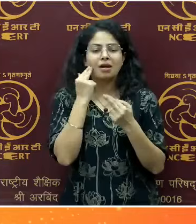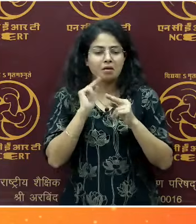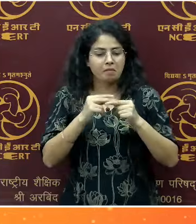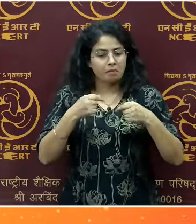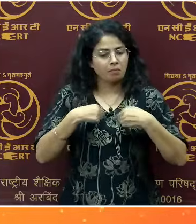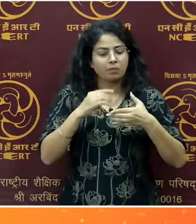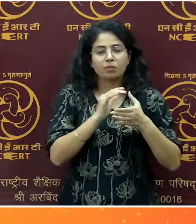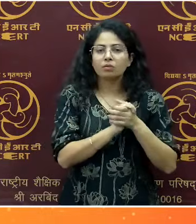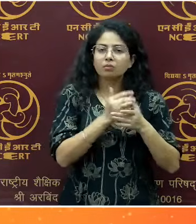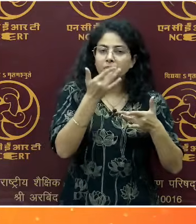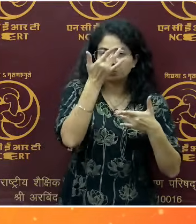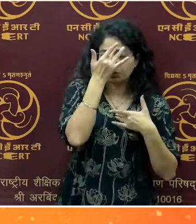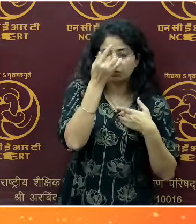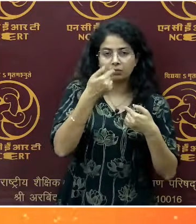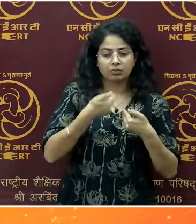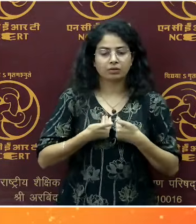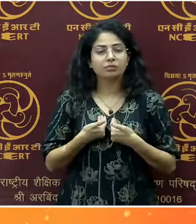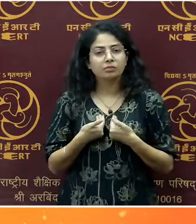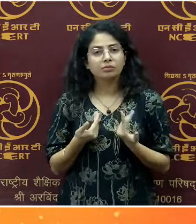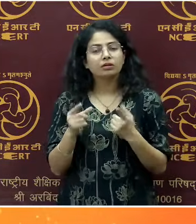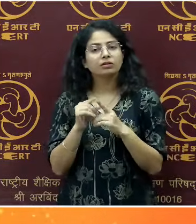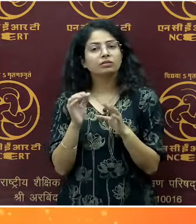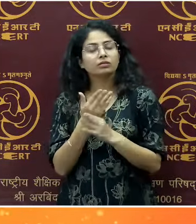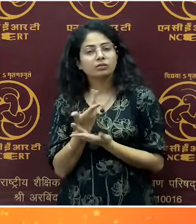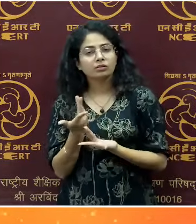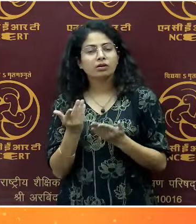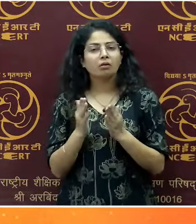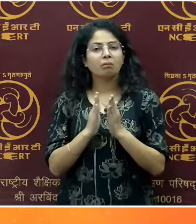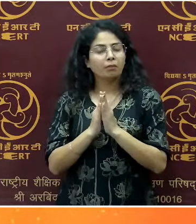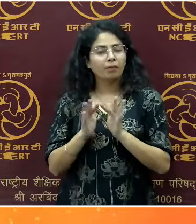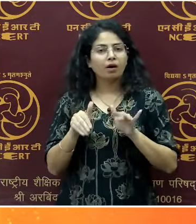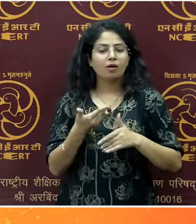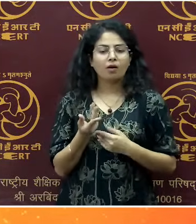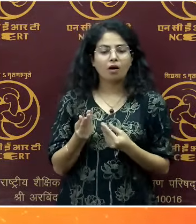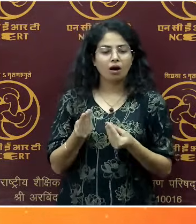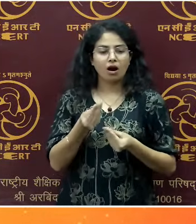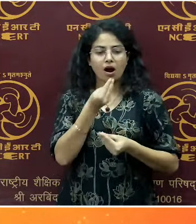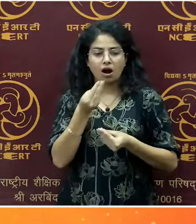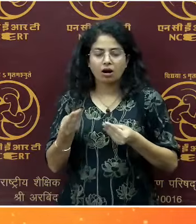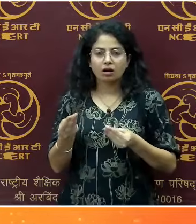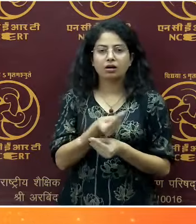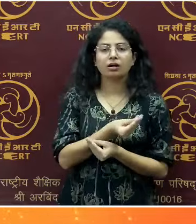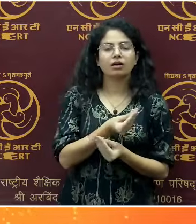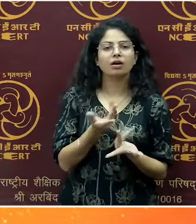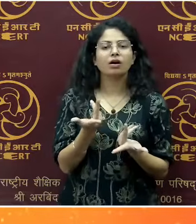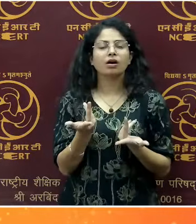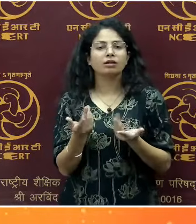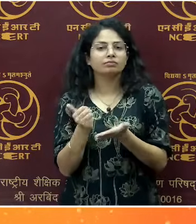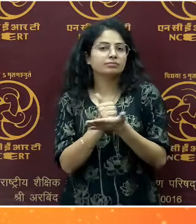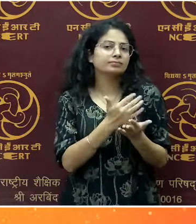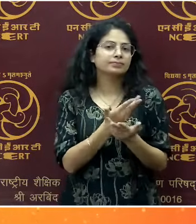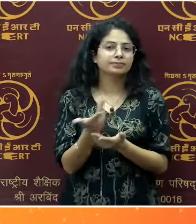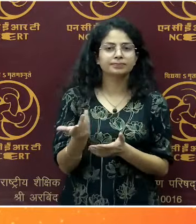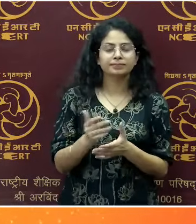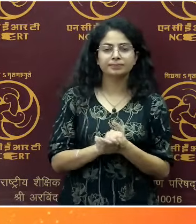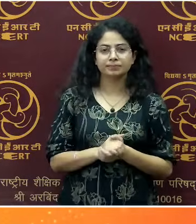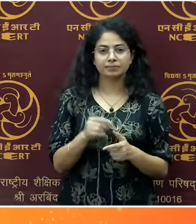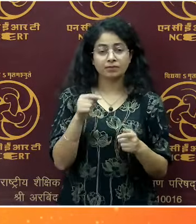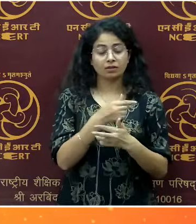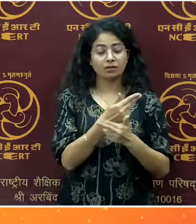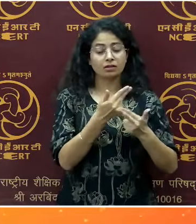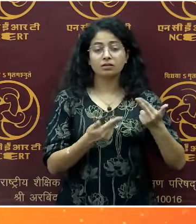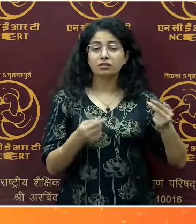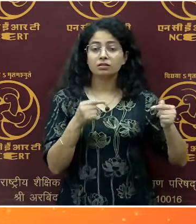how we keep them, praying for them and do such things for bringing something and helping something. So this story